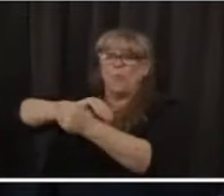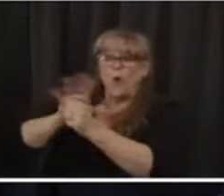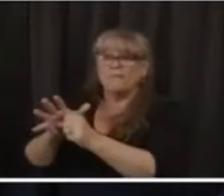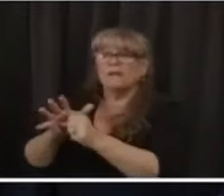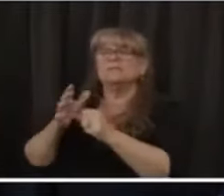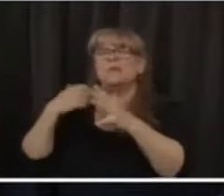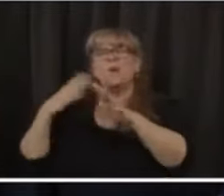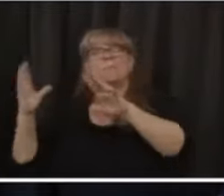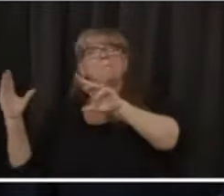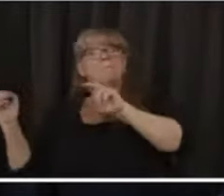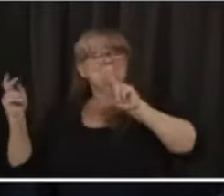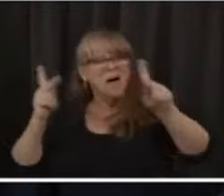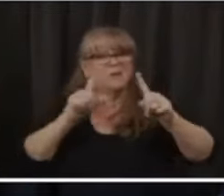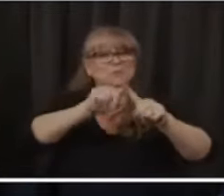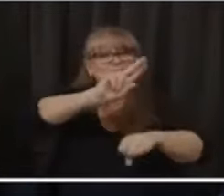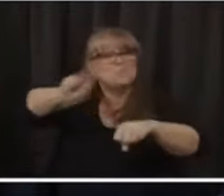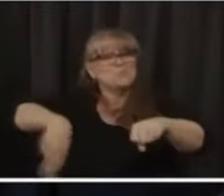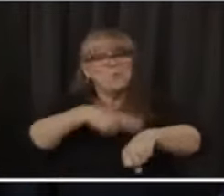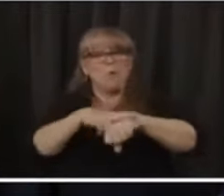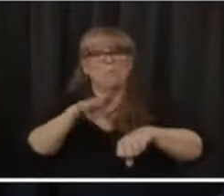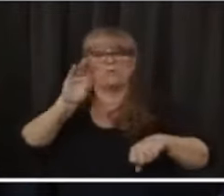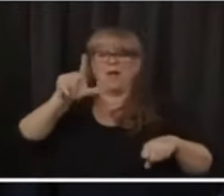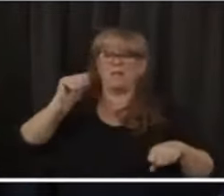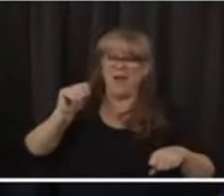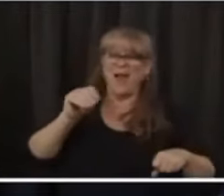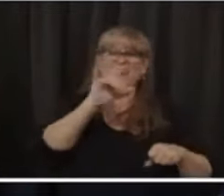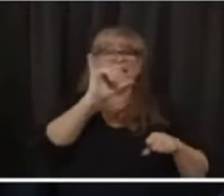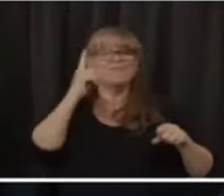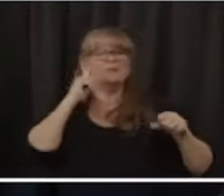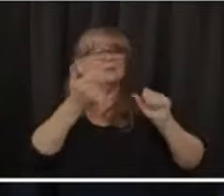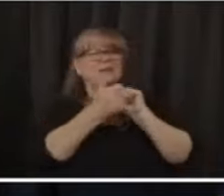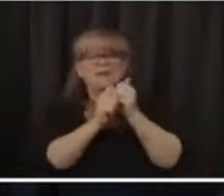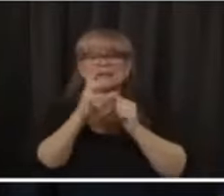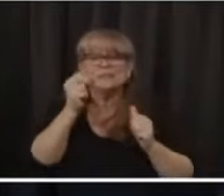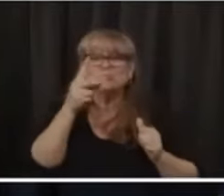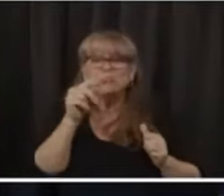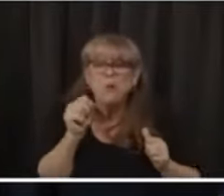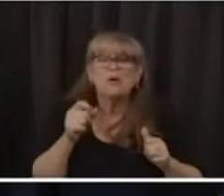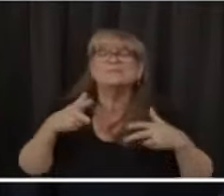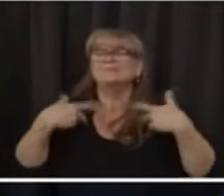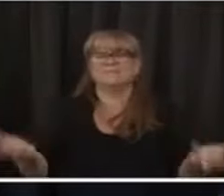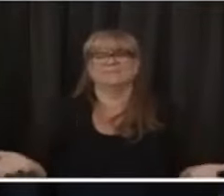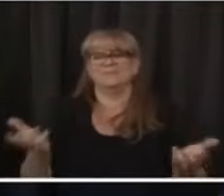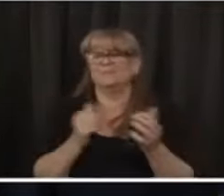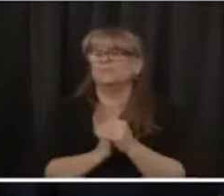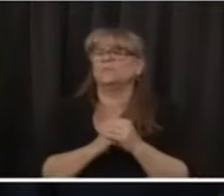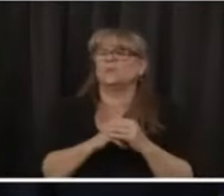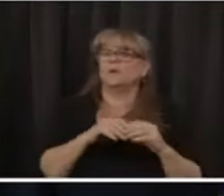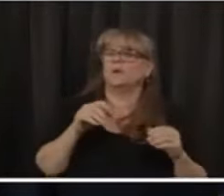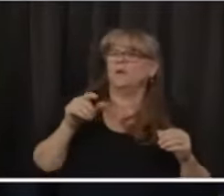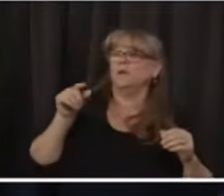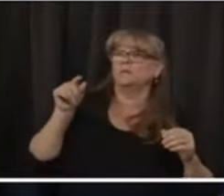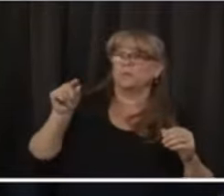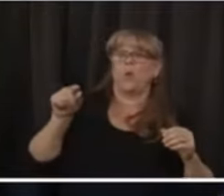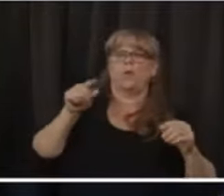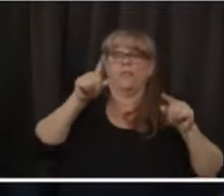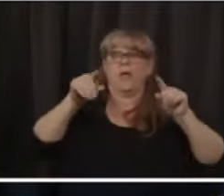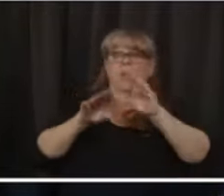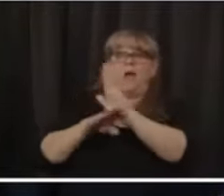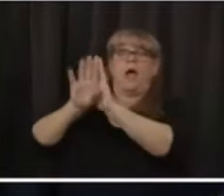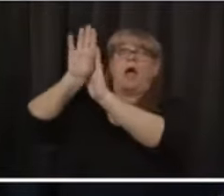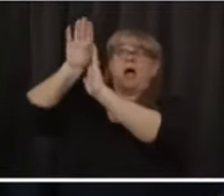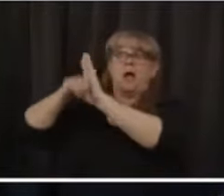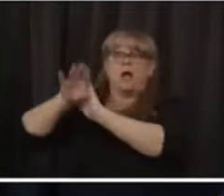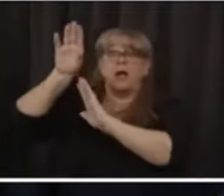little competitive in Colorado. And I think that chart that Dr. Herlihy showed that. If your community has some of the higher